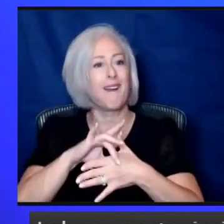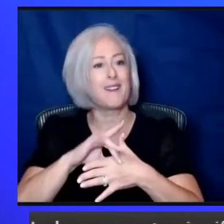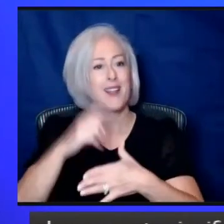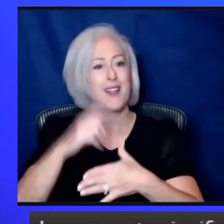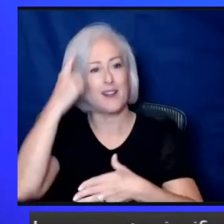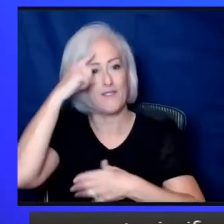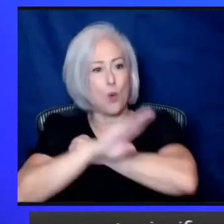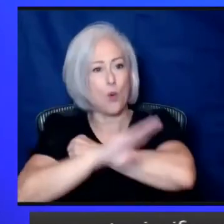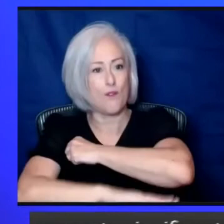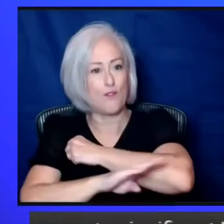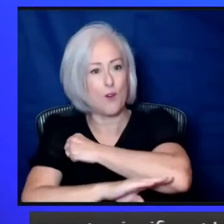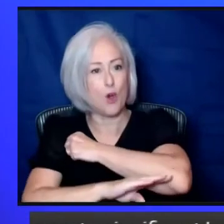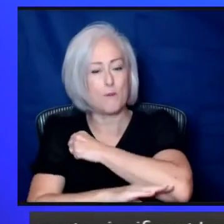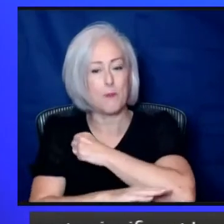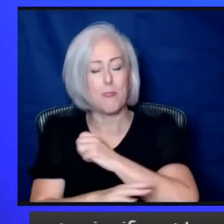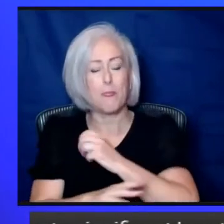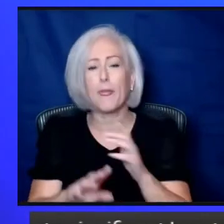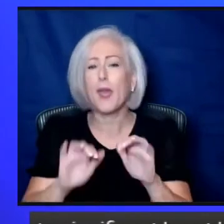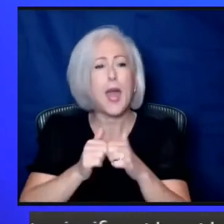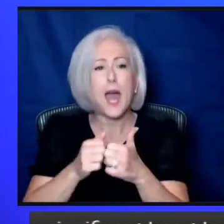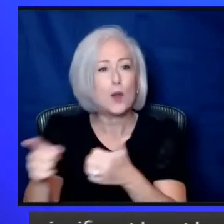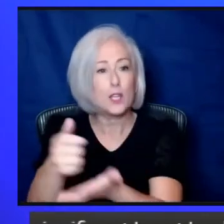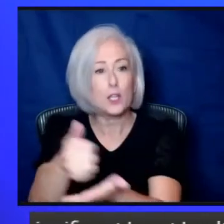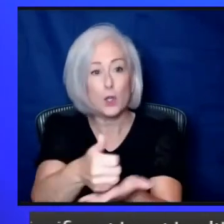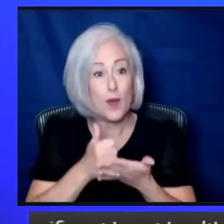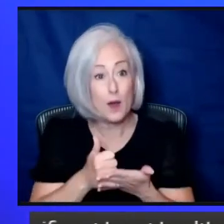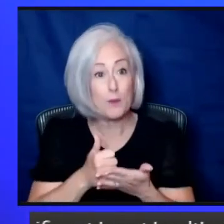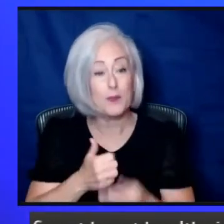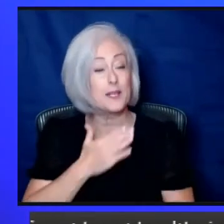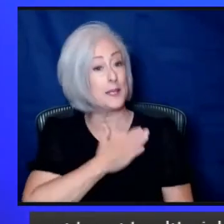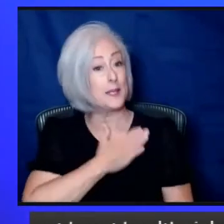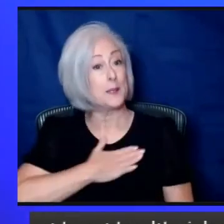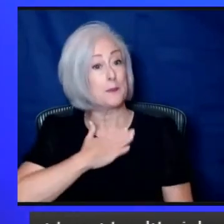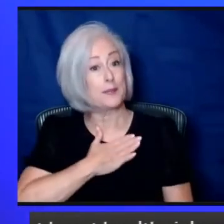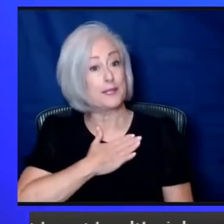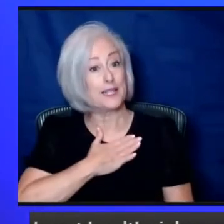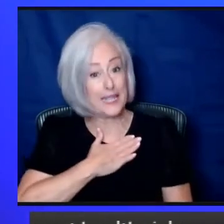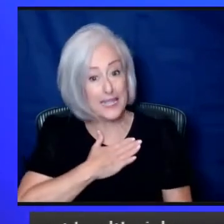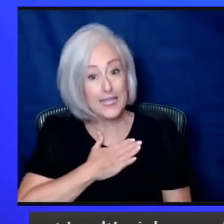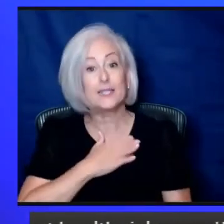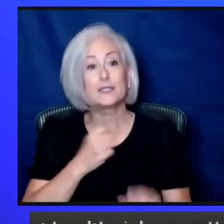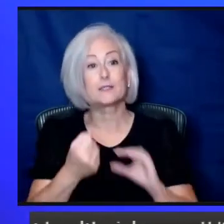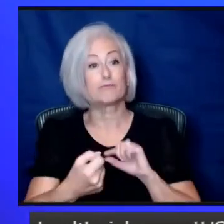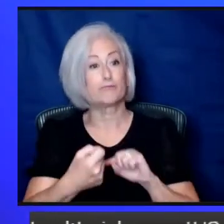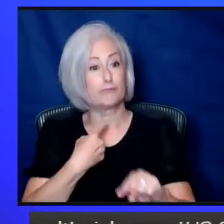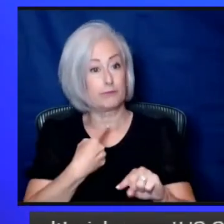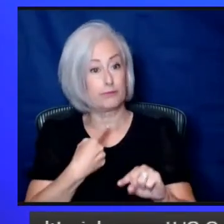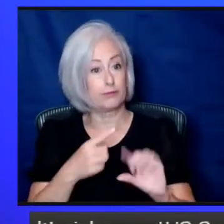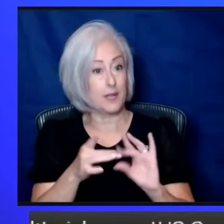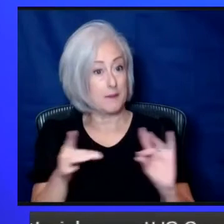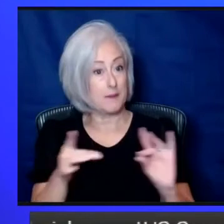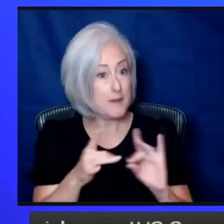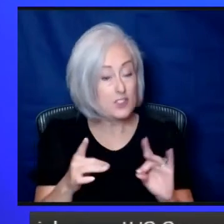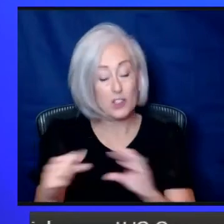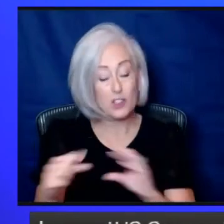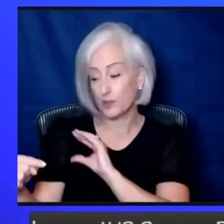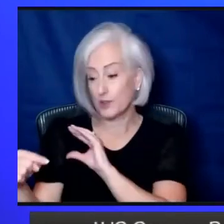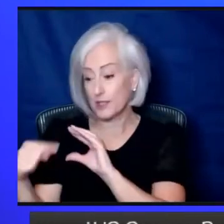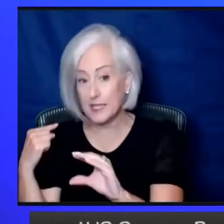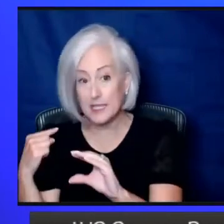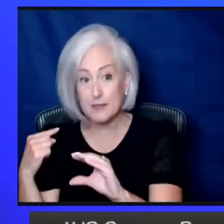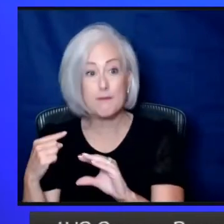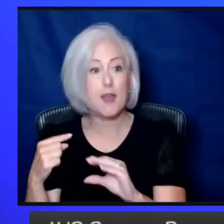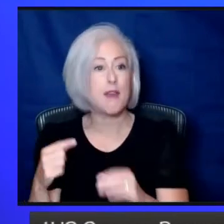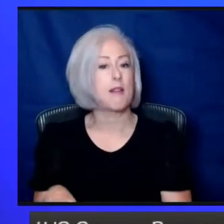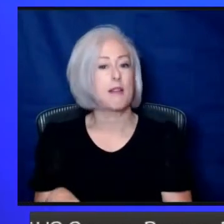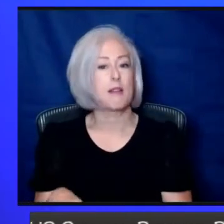out. Please write to us either in one of the threads or to the Medical News Network and let me know what